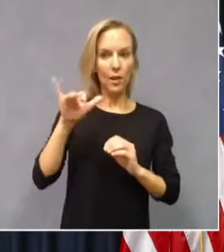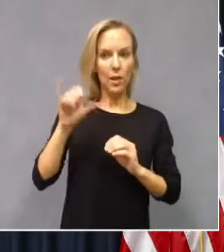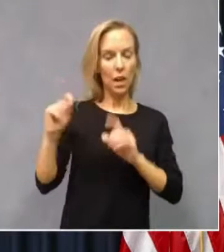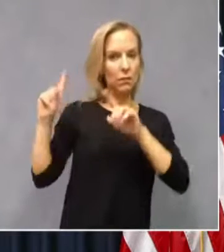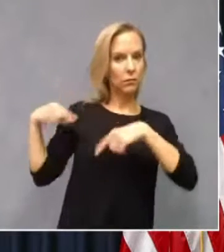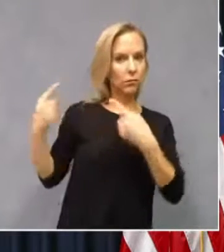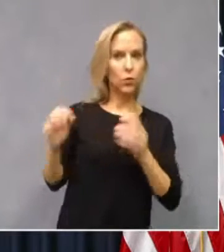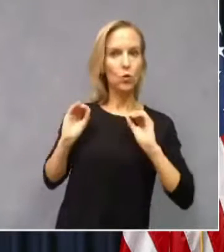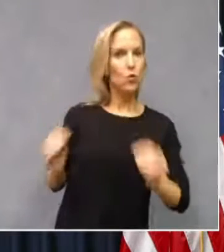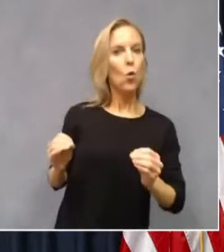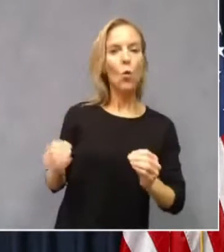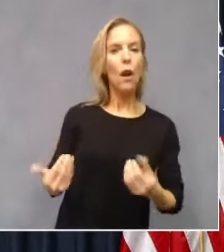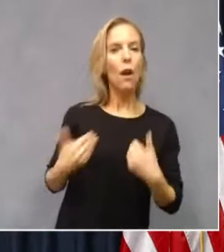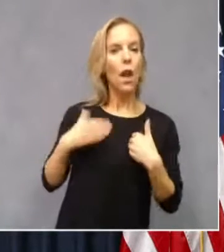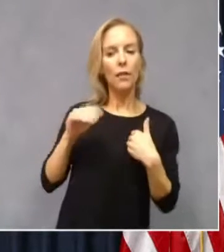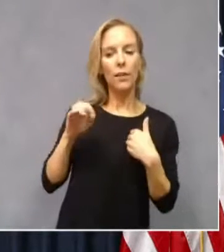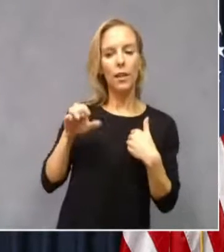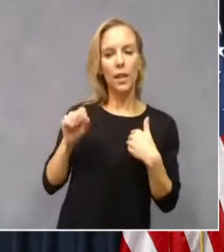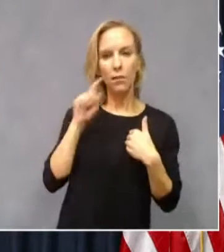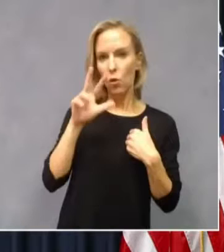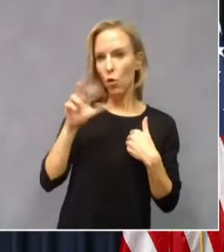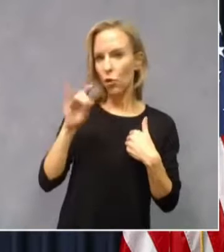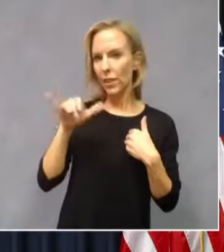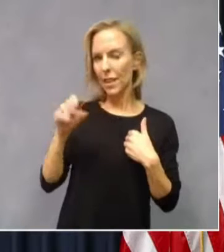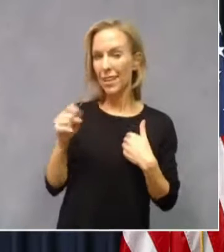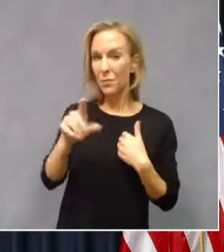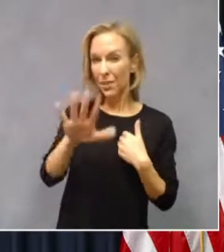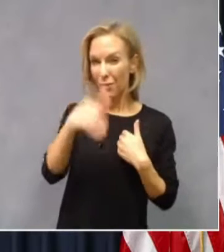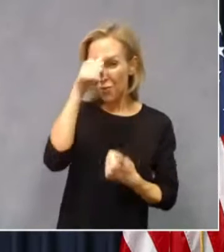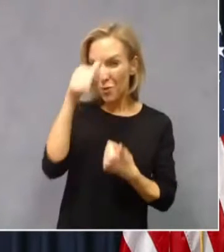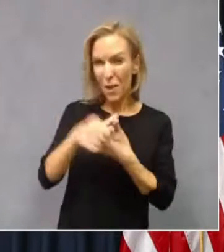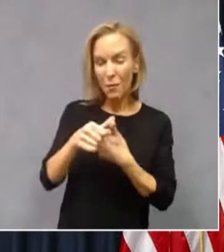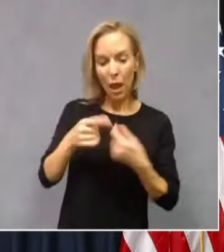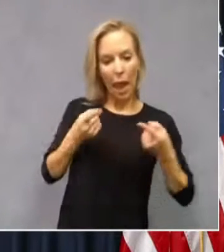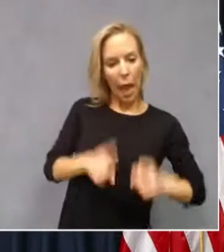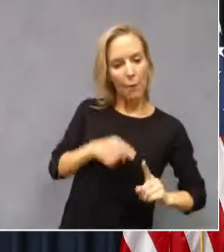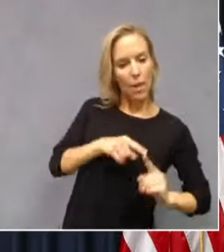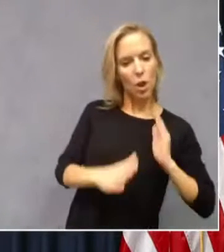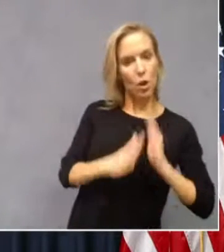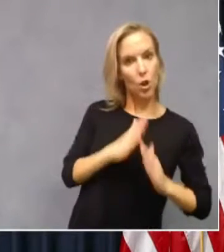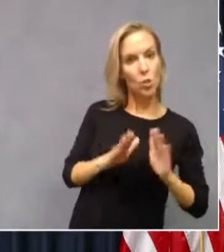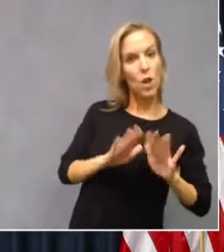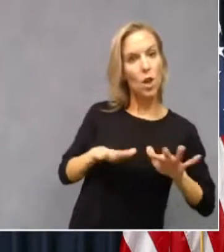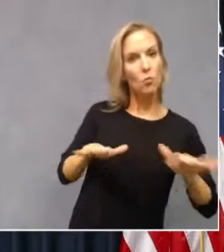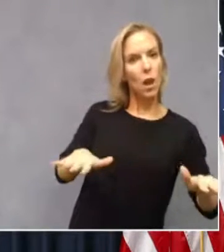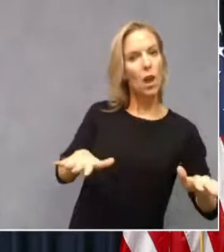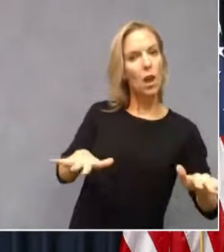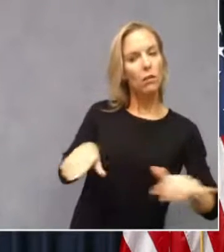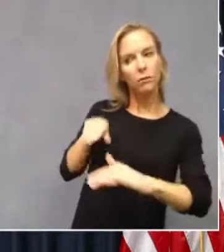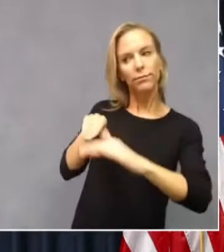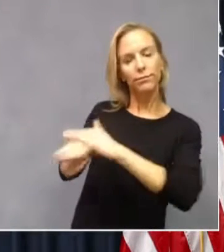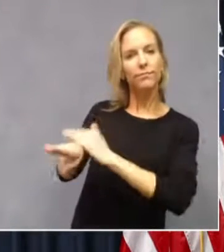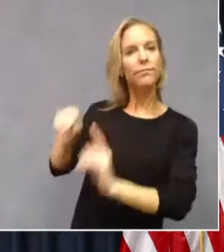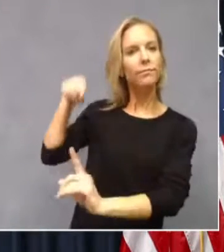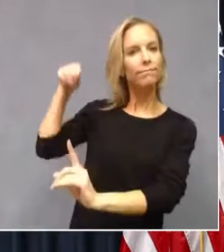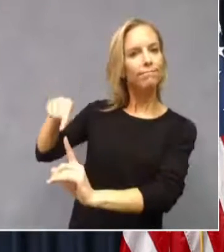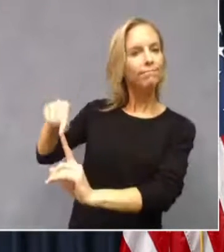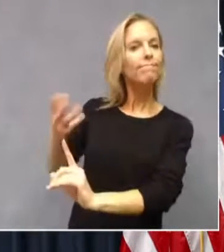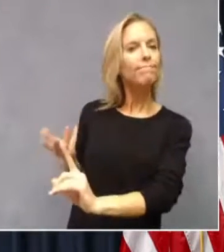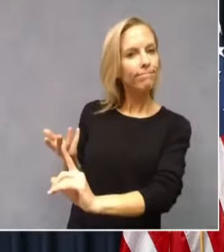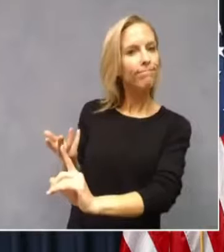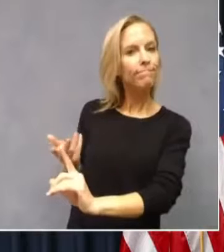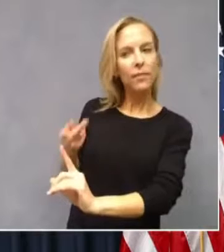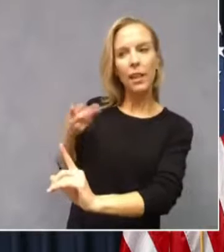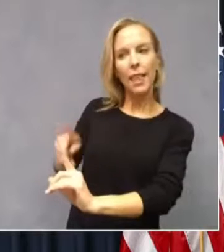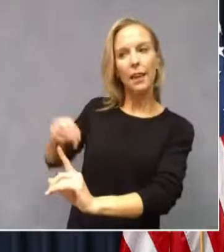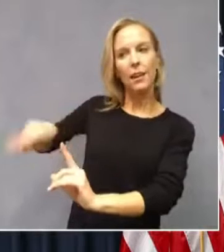But remember, this is what community spread does. This is us as a community letting these individuals down. We got to